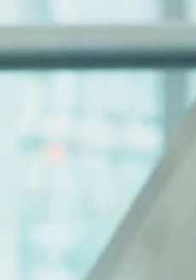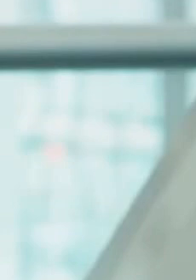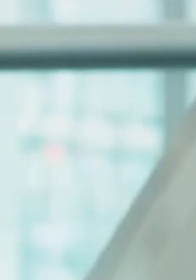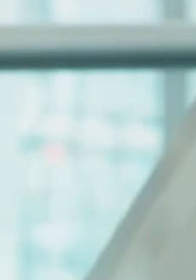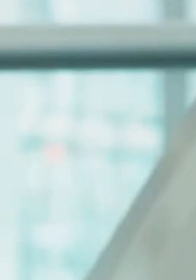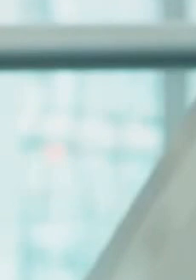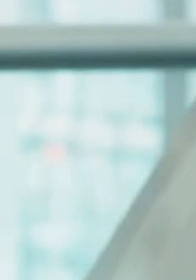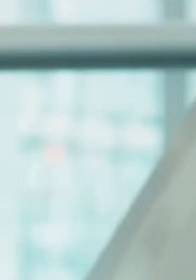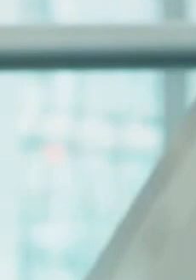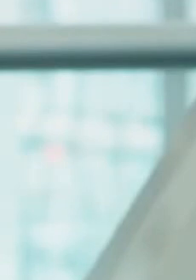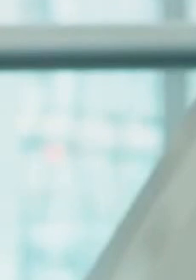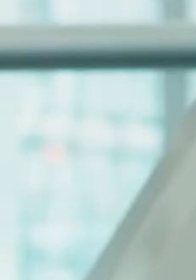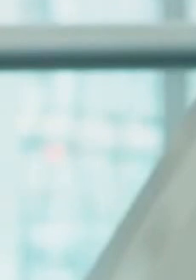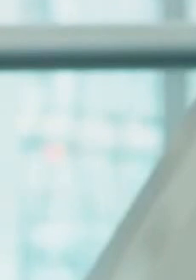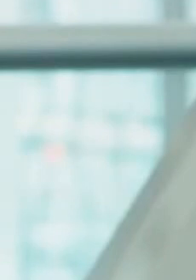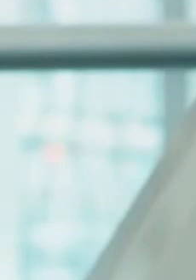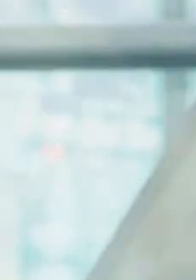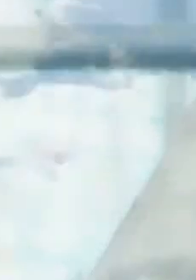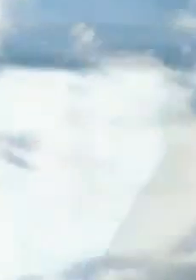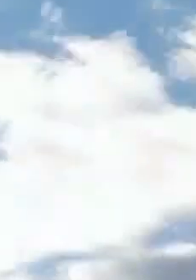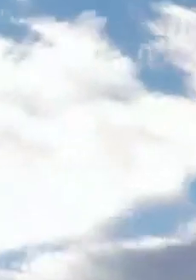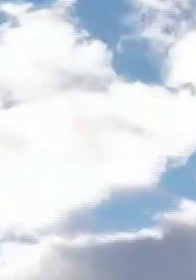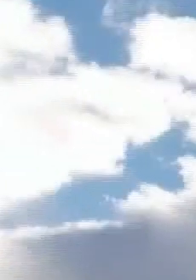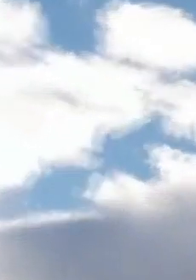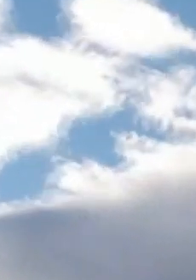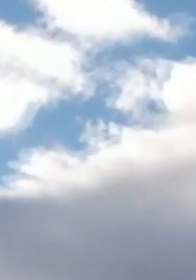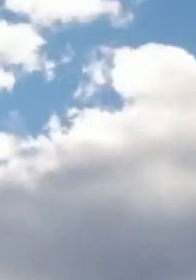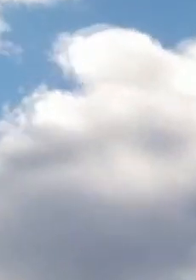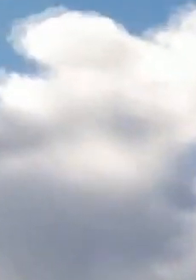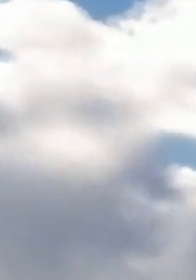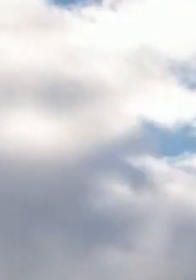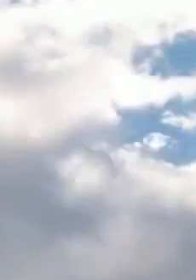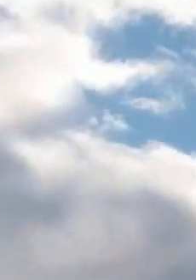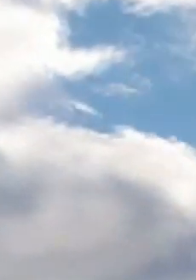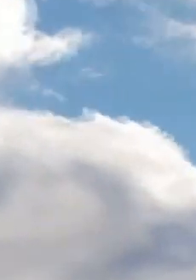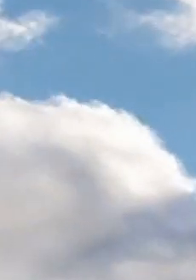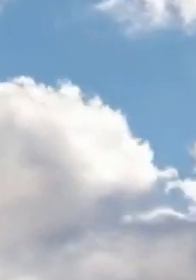country together is essential.